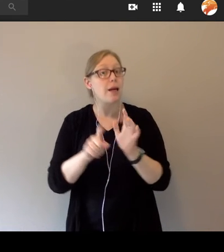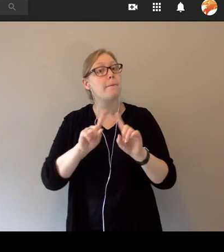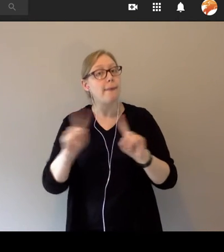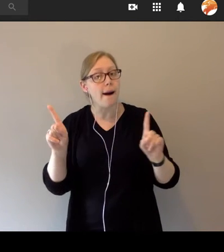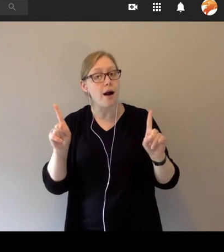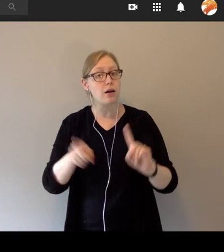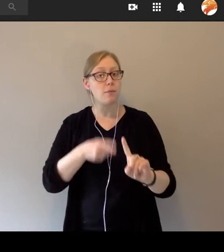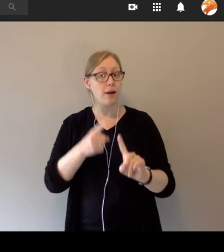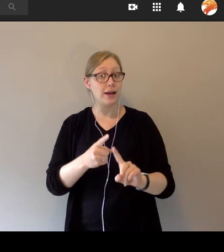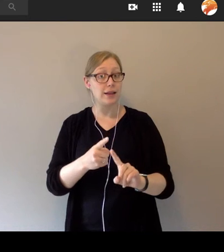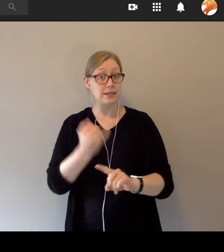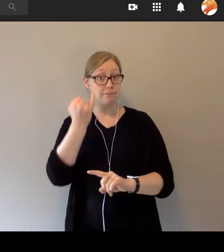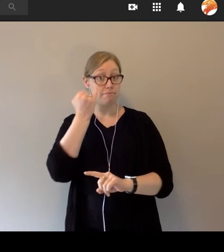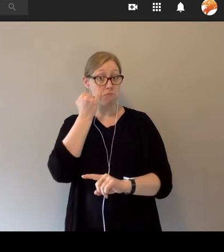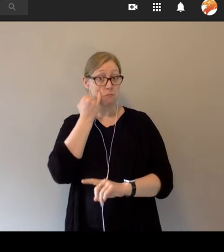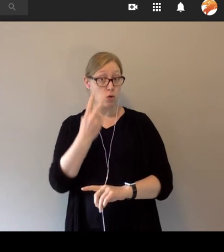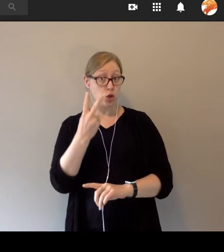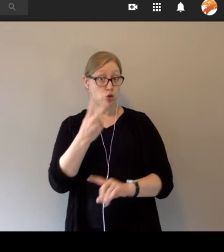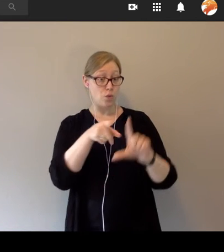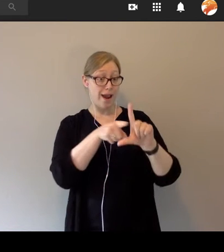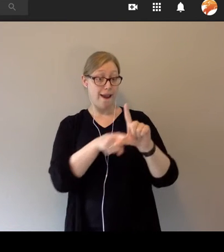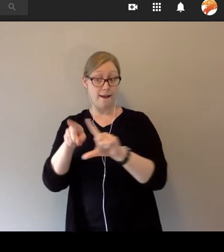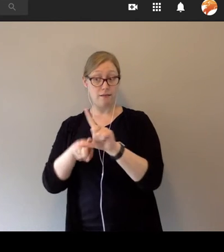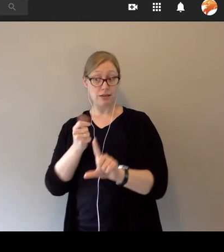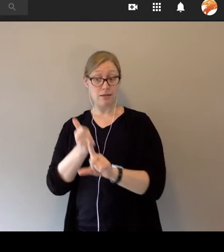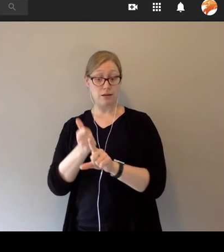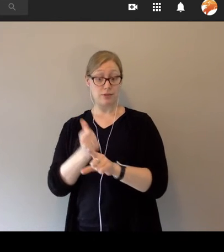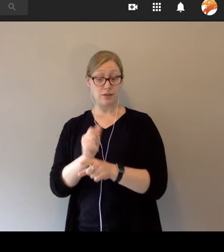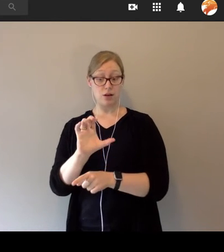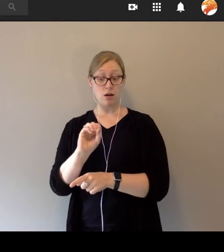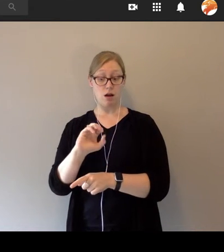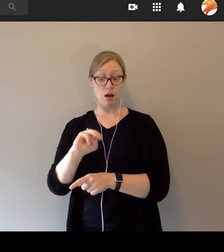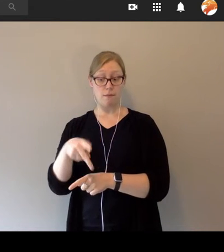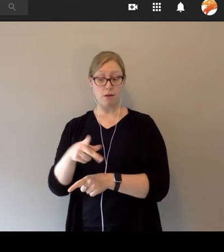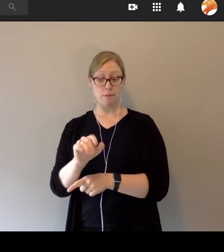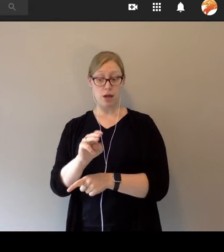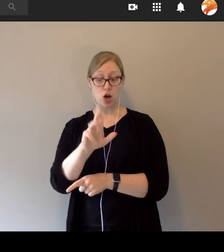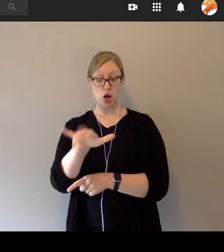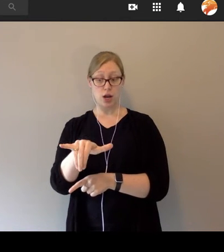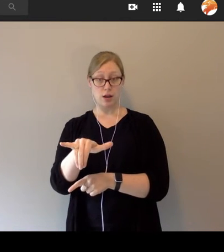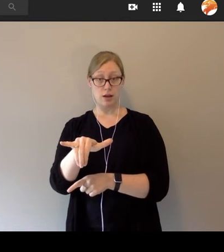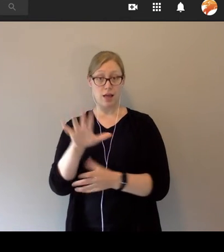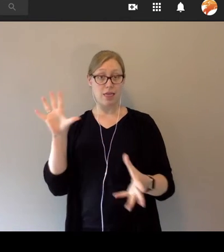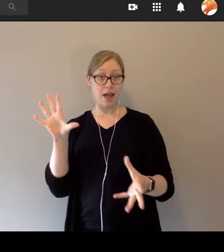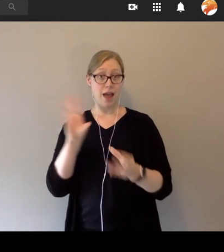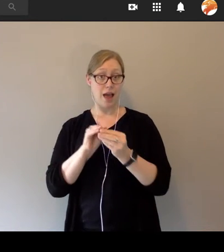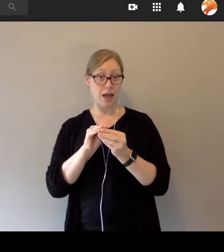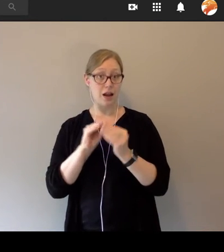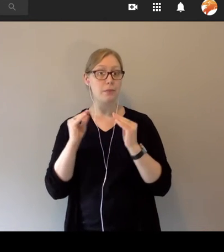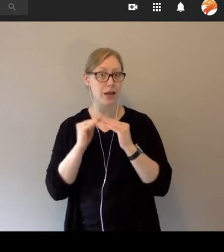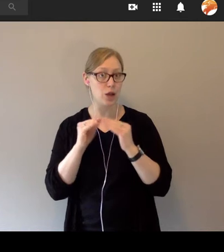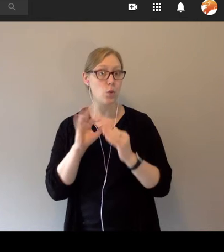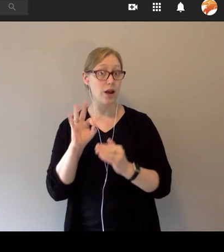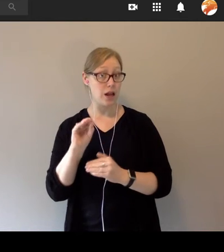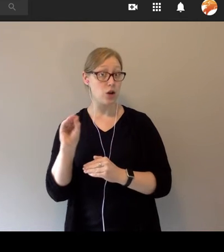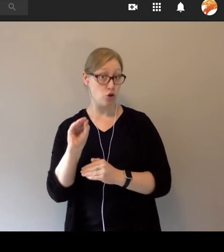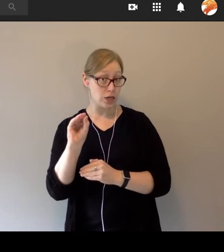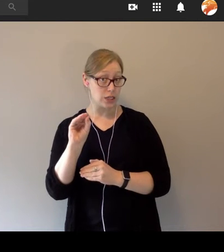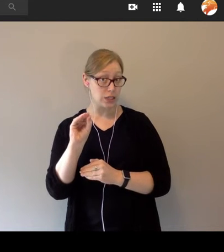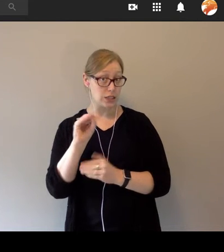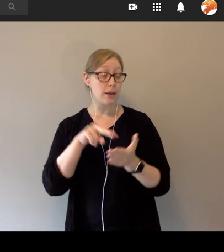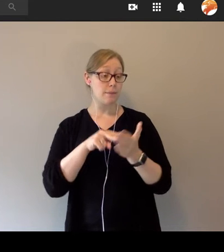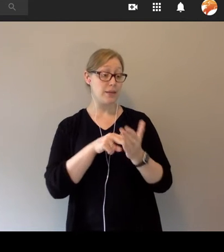two angles are complementary, they add to 90 degrees, that the sine of one angle is going